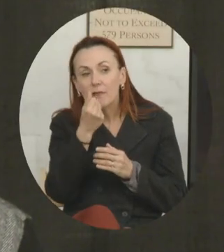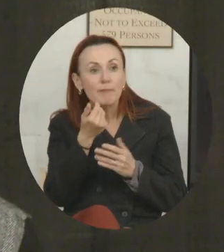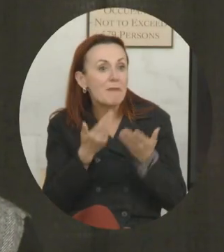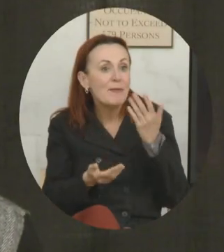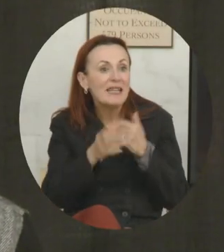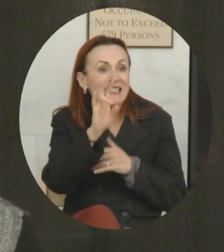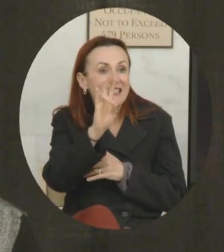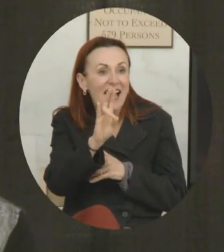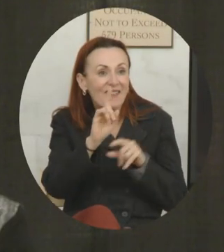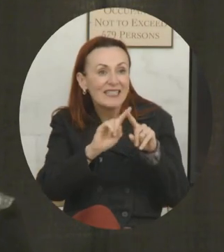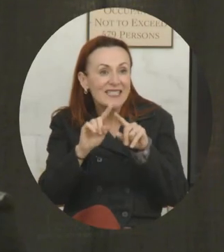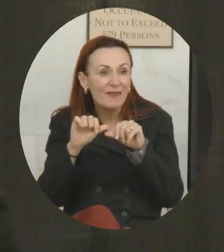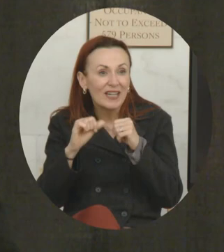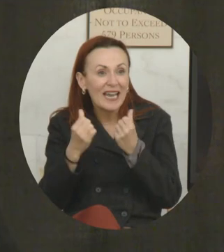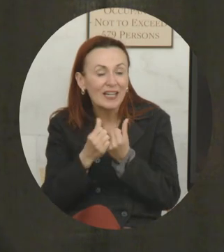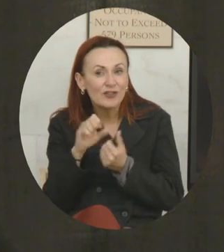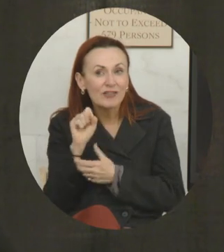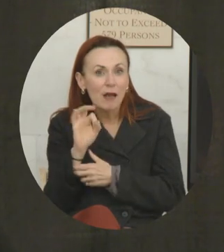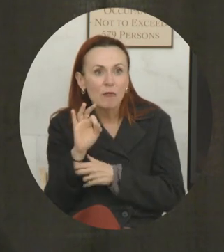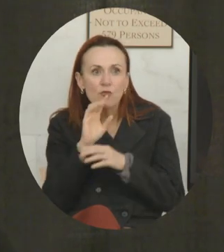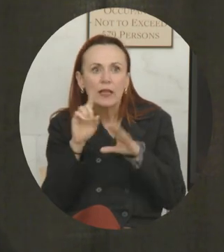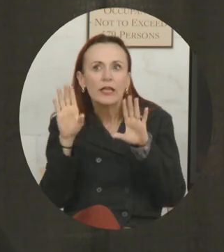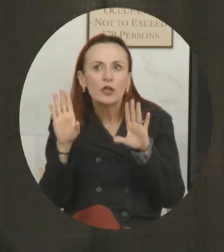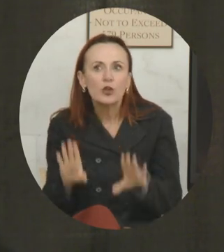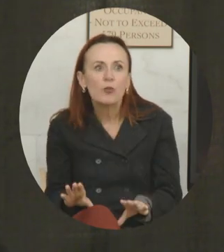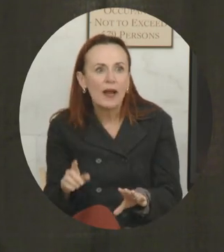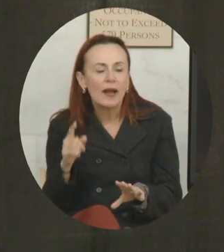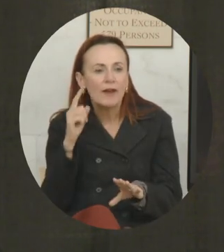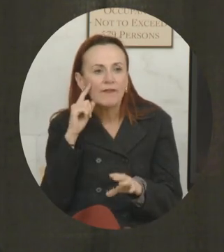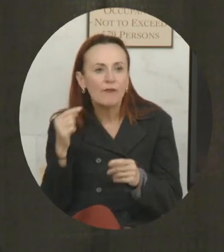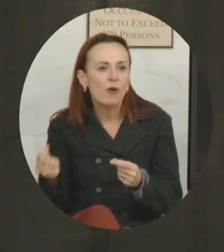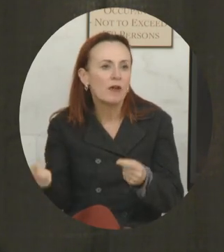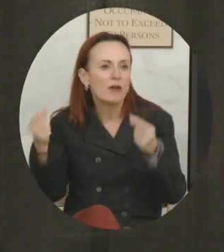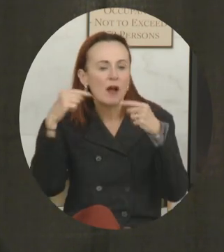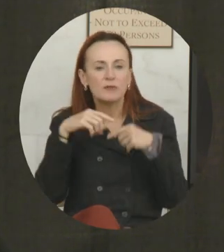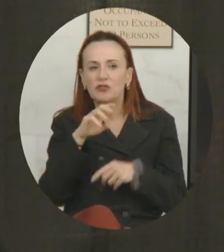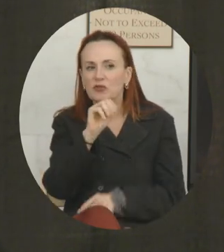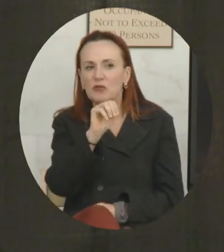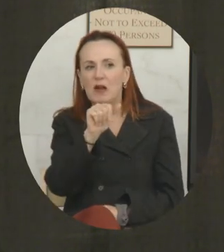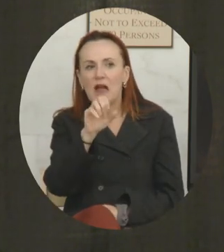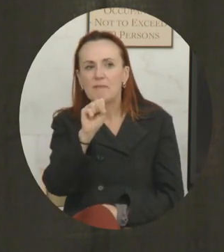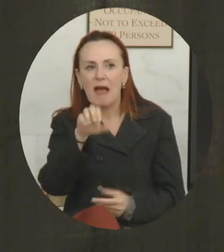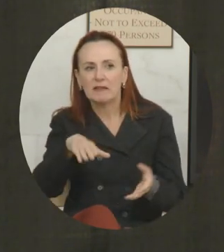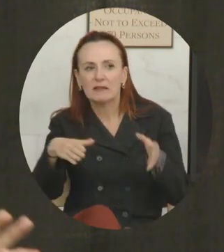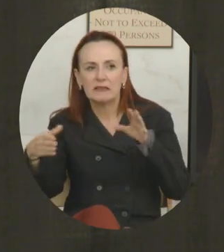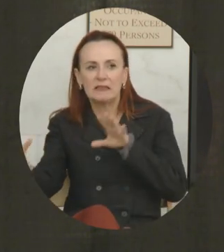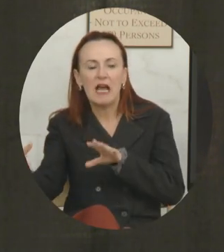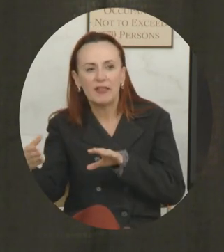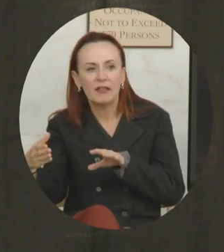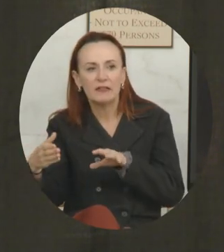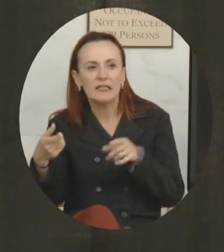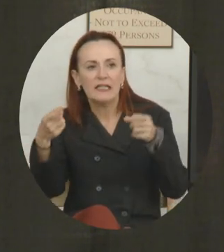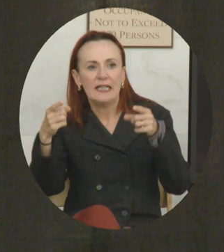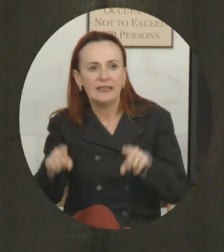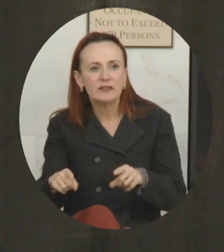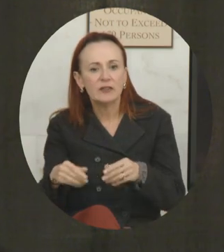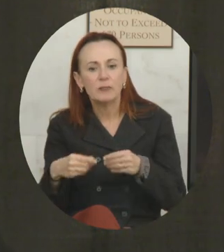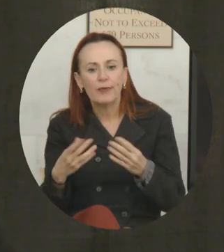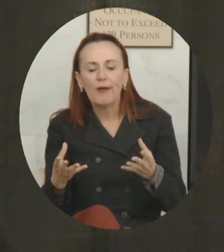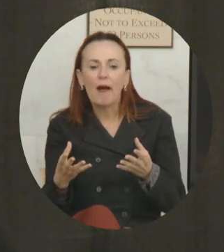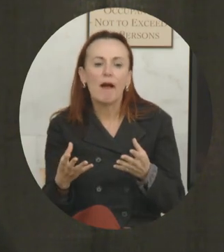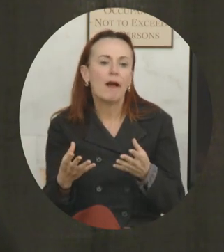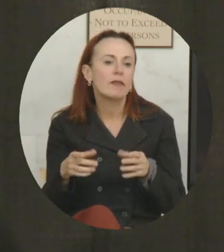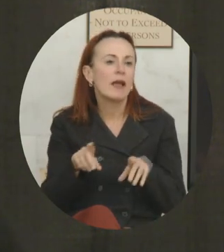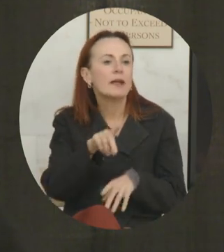San Francisco who would be really great to come to a mass casualty incident to provide psychological first aid or